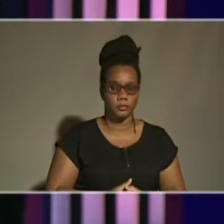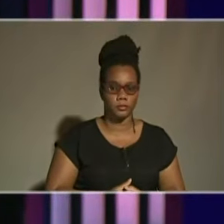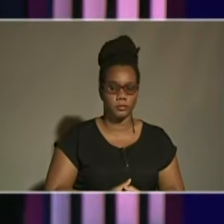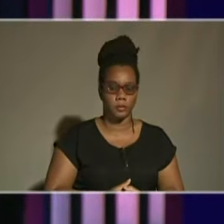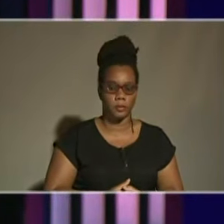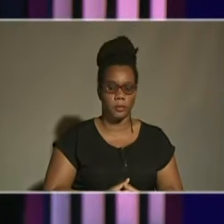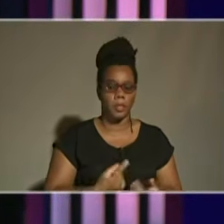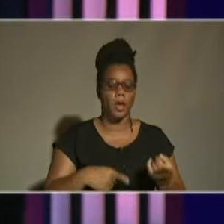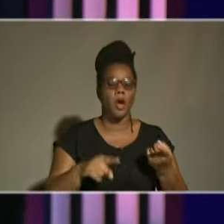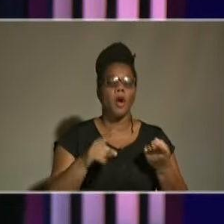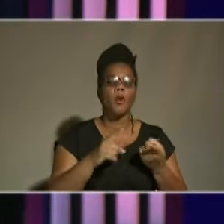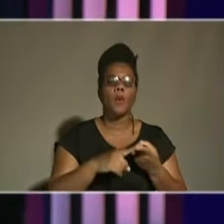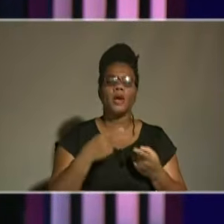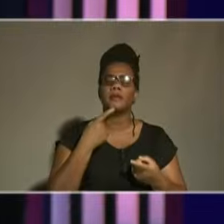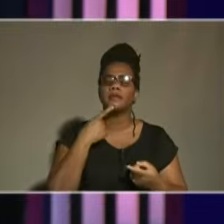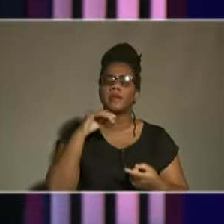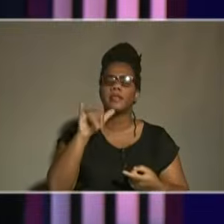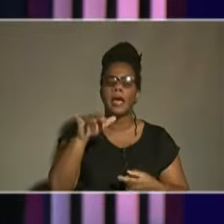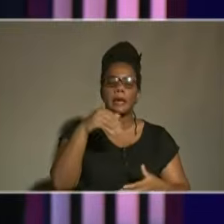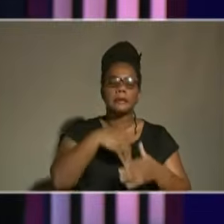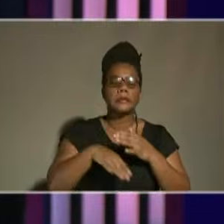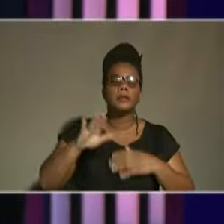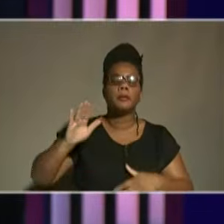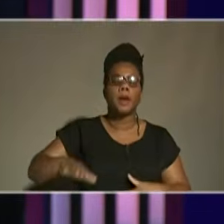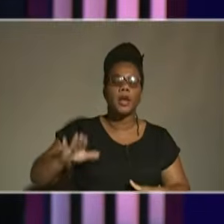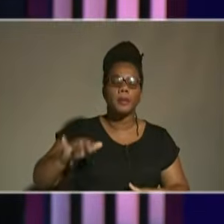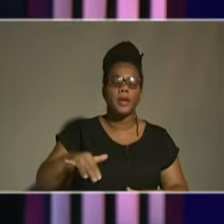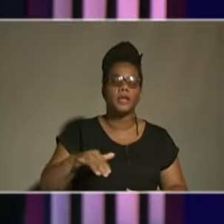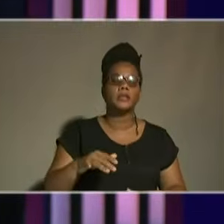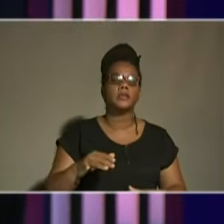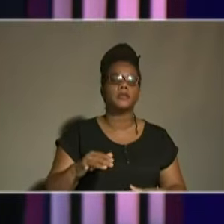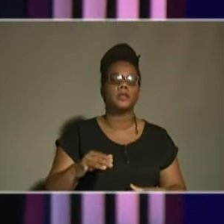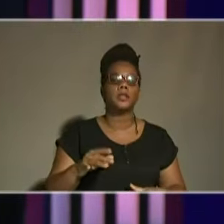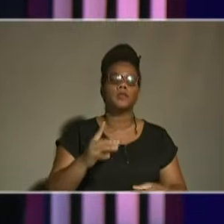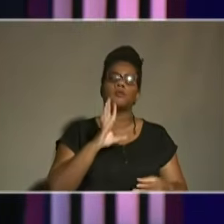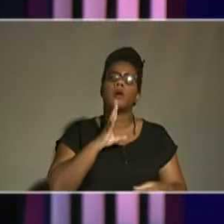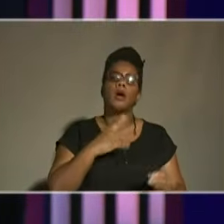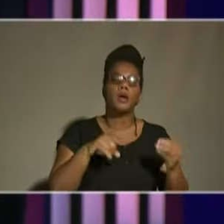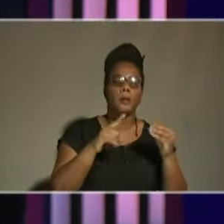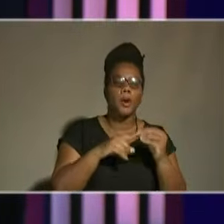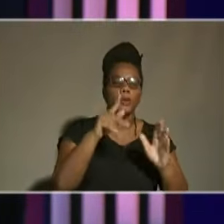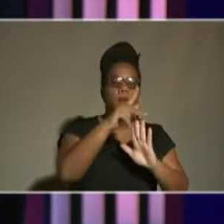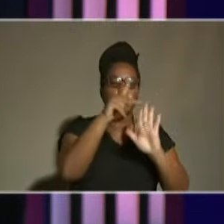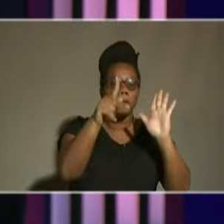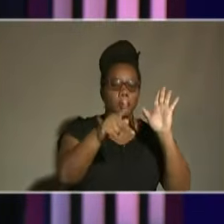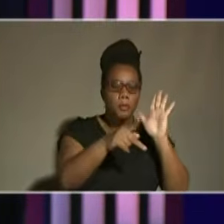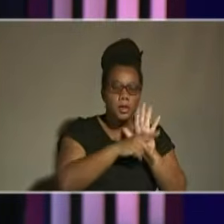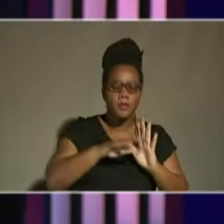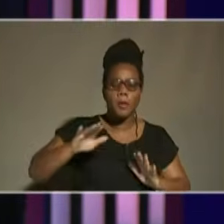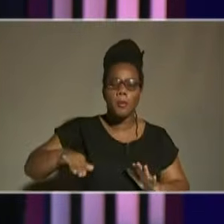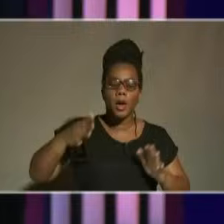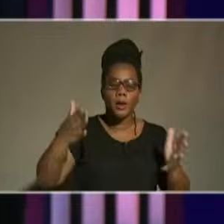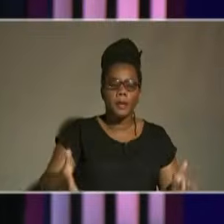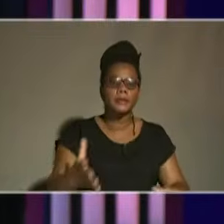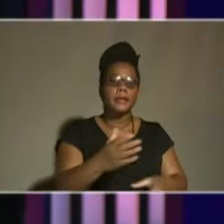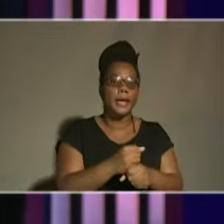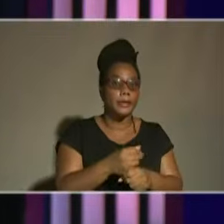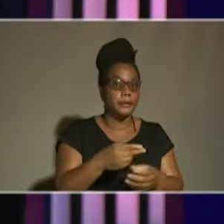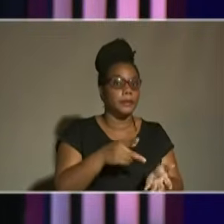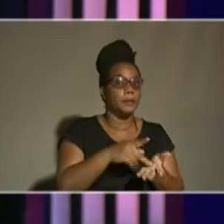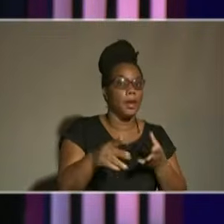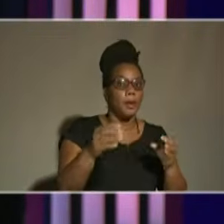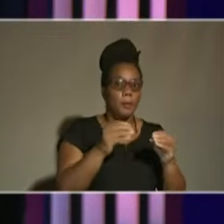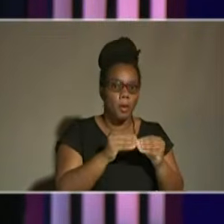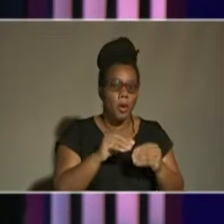When Julian said that in Parliament, he was referring to the principle of parliamentarians getting an increase. He wasn't